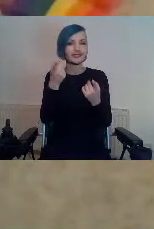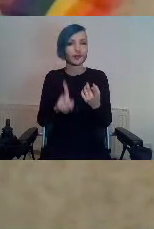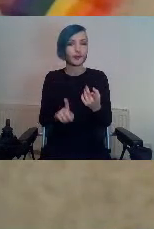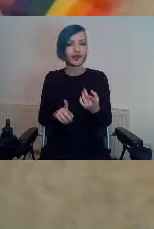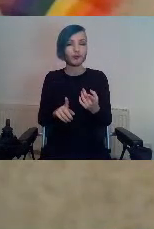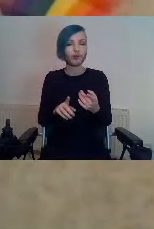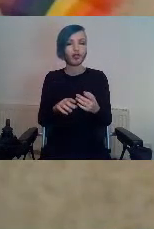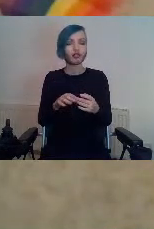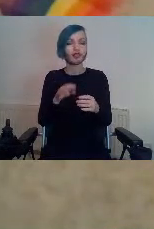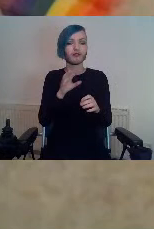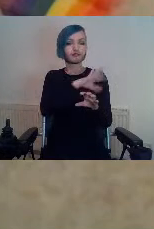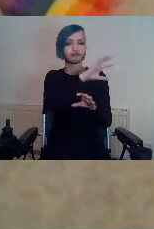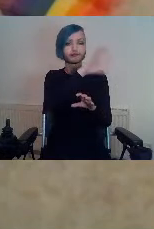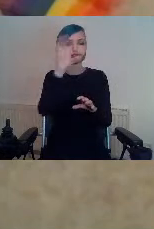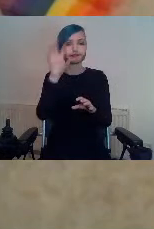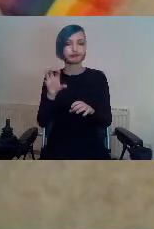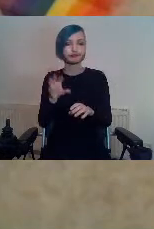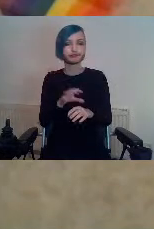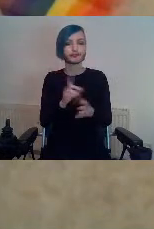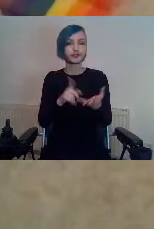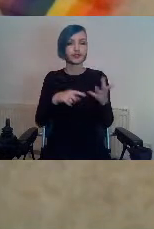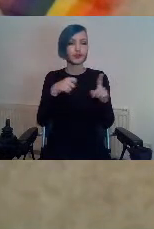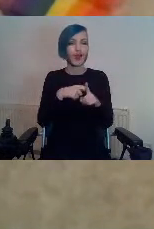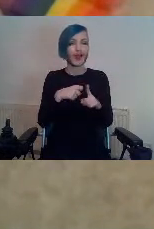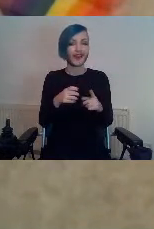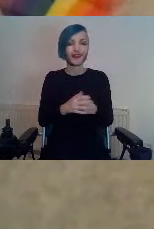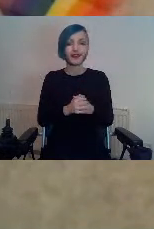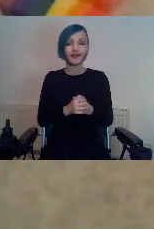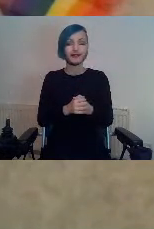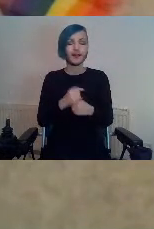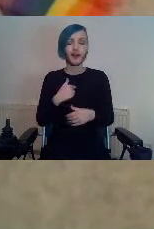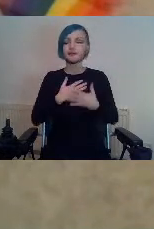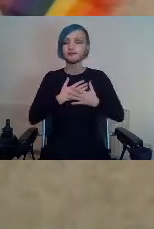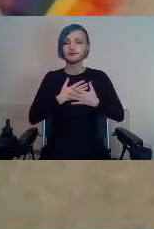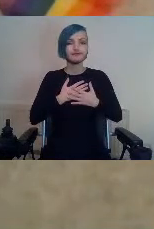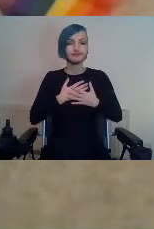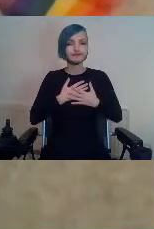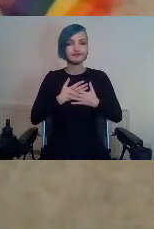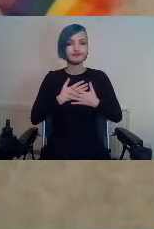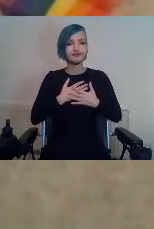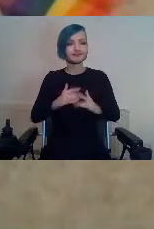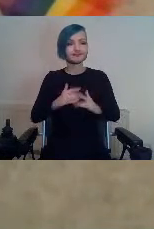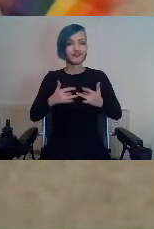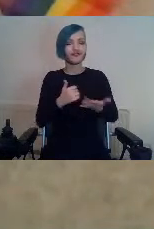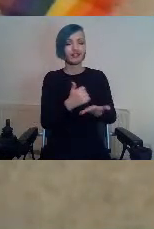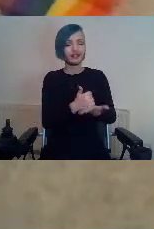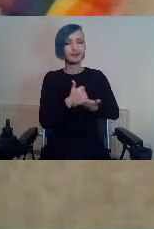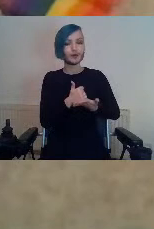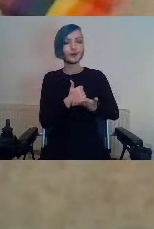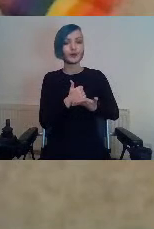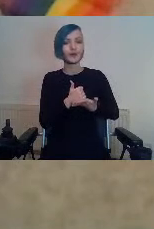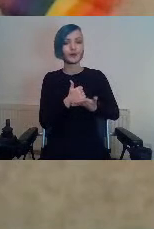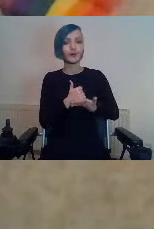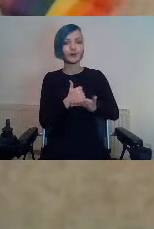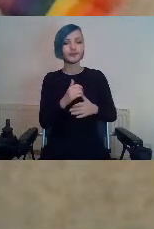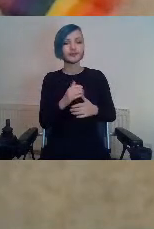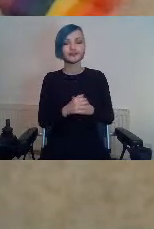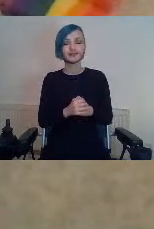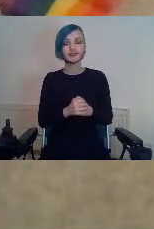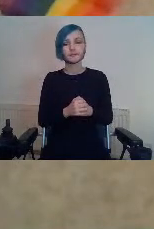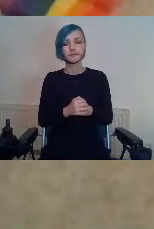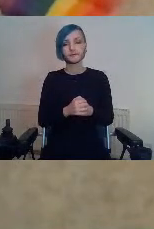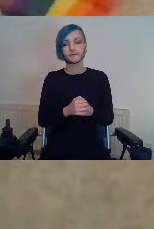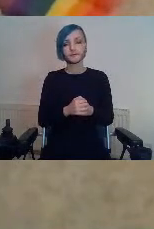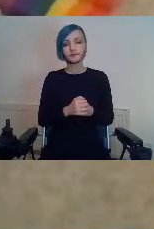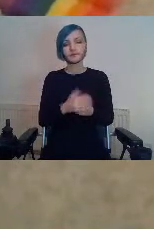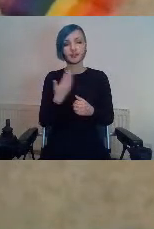parts of UK. And I was happy to feel that support. And we already did a lot of actions